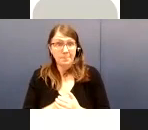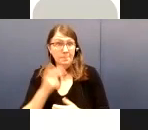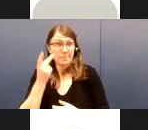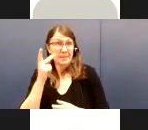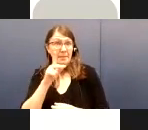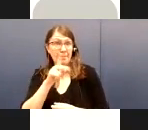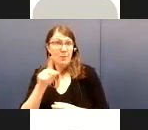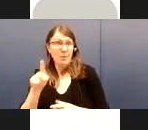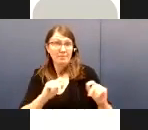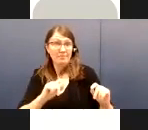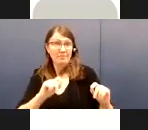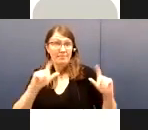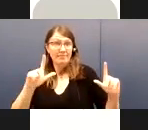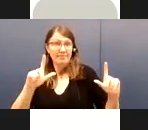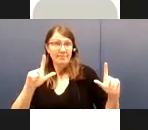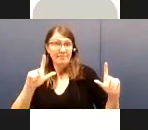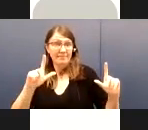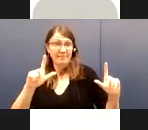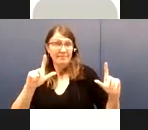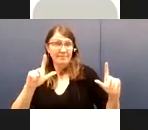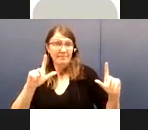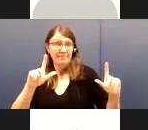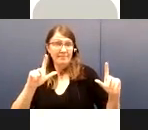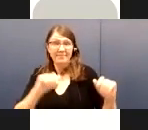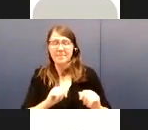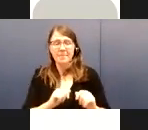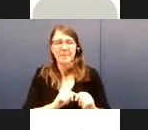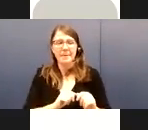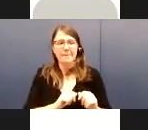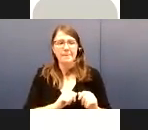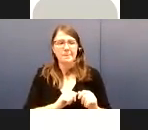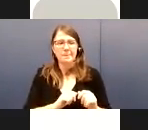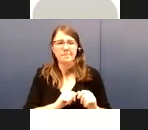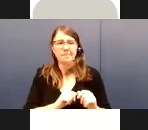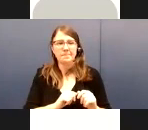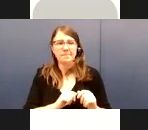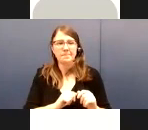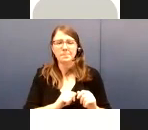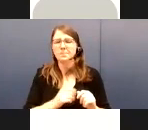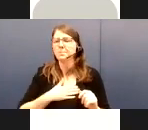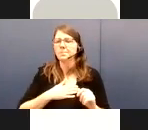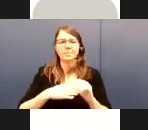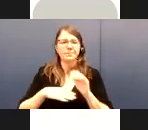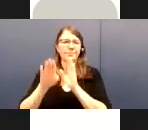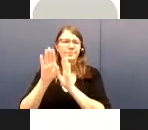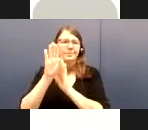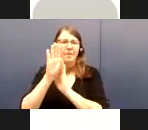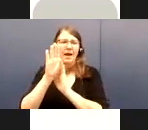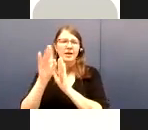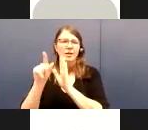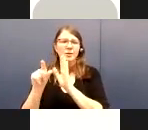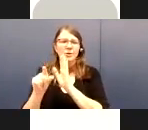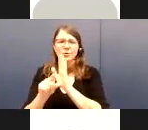Yeah, it looks good, Julie. Perfect. All right. So a little bit about me, a little bit of background to give you some